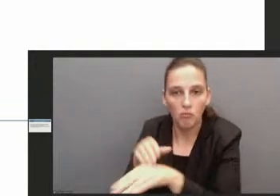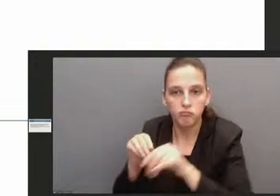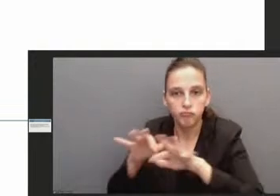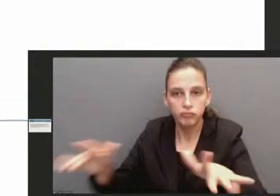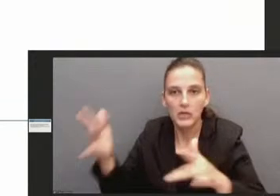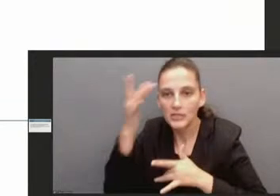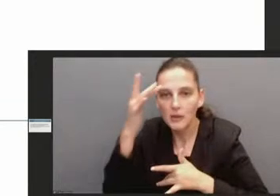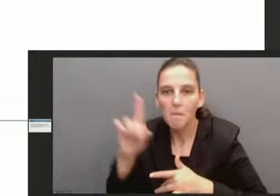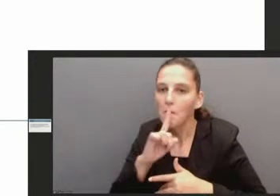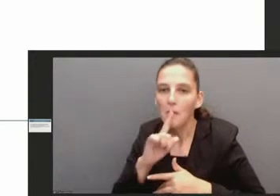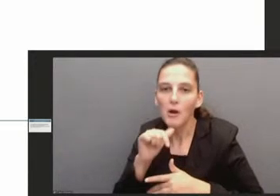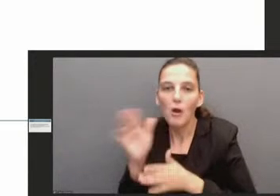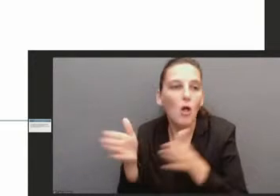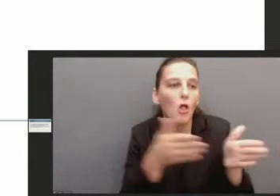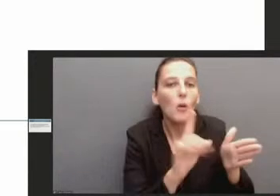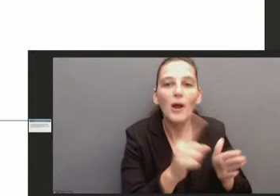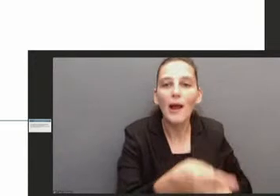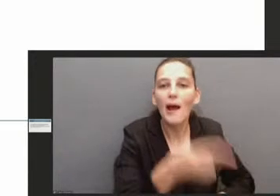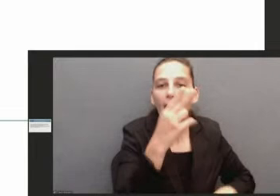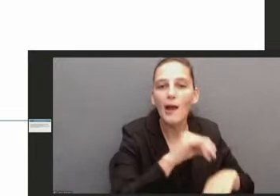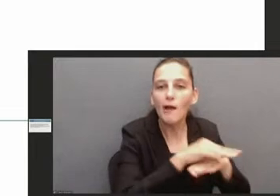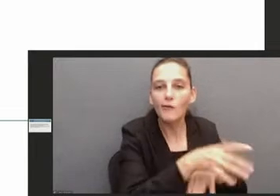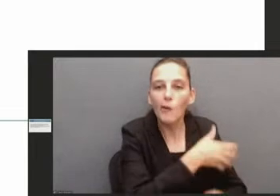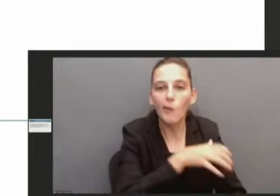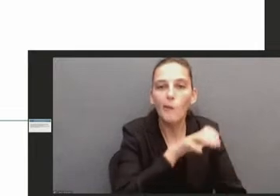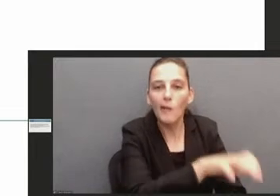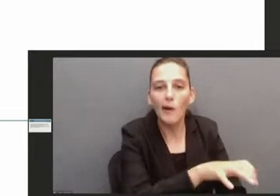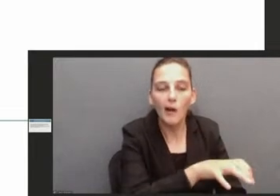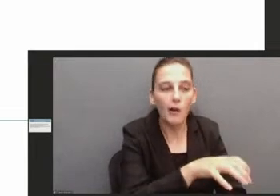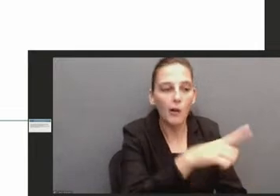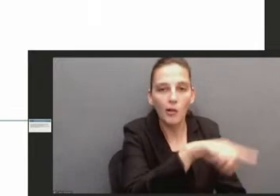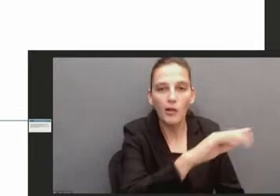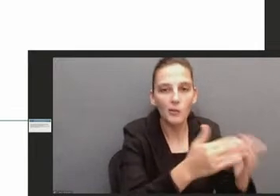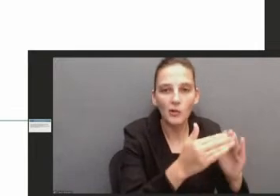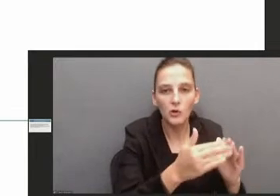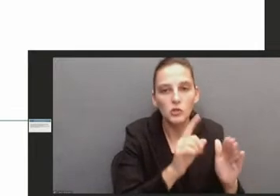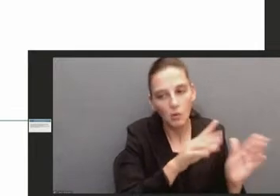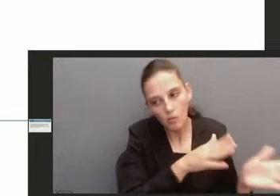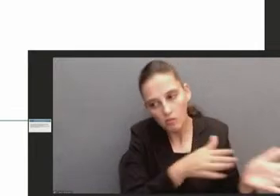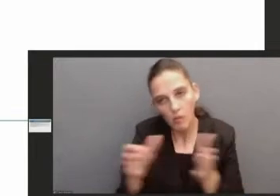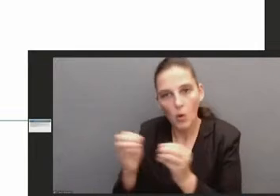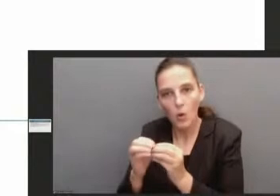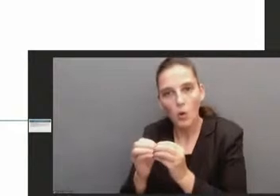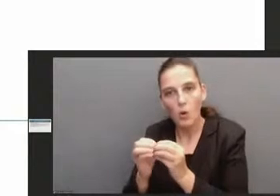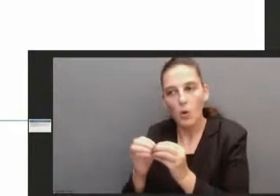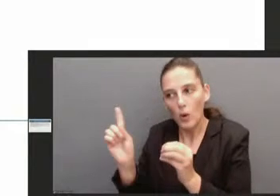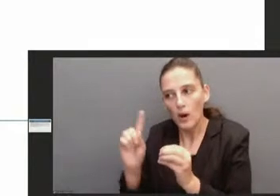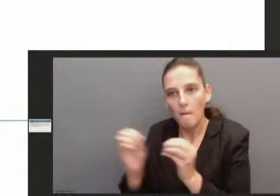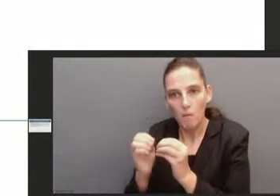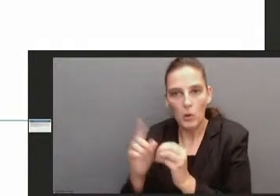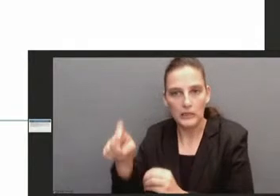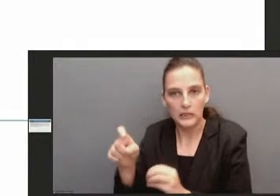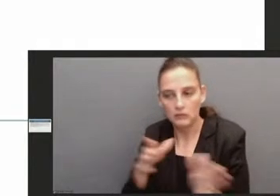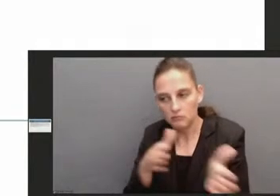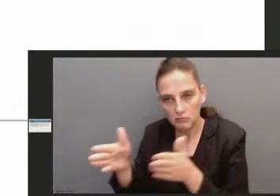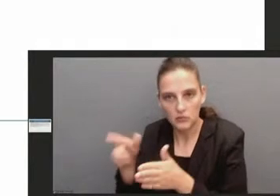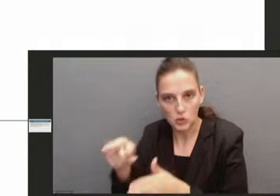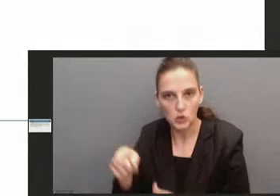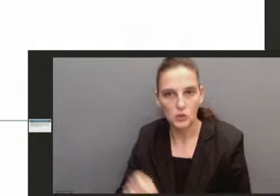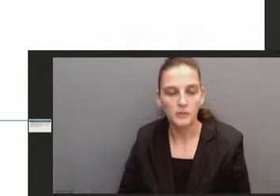have the most influence or authority or power. And going to the final problem statement, number 4.